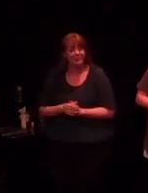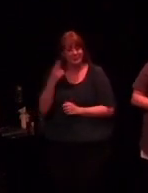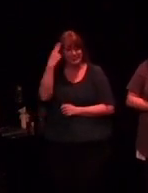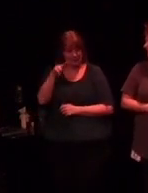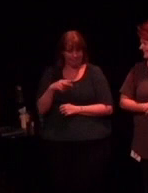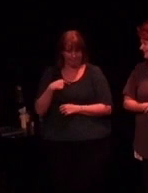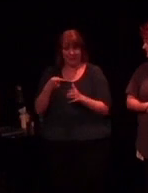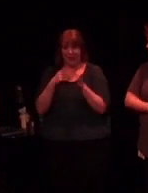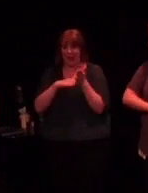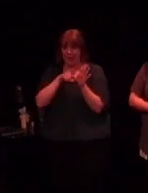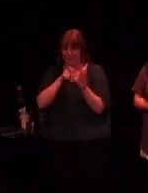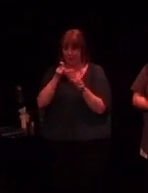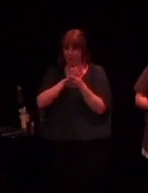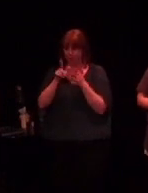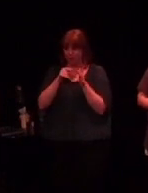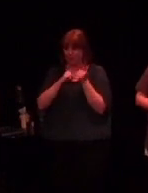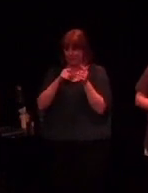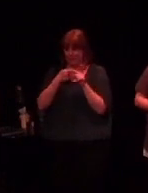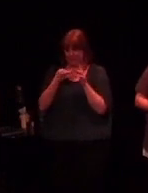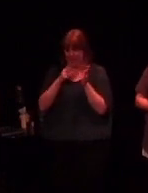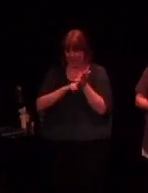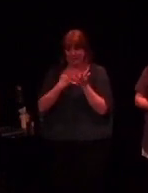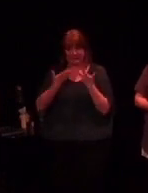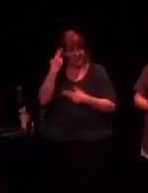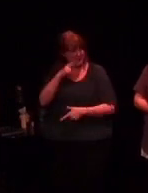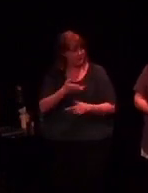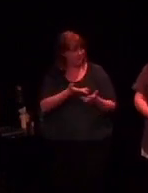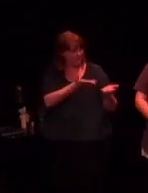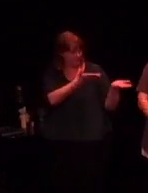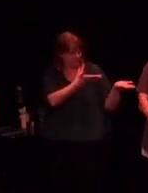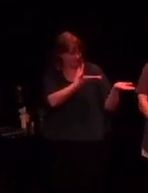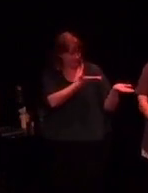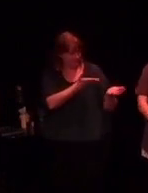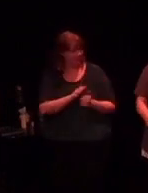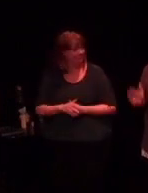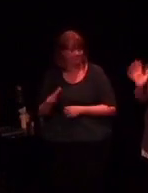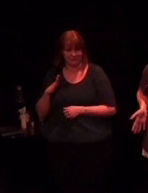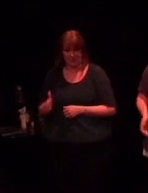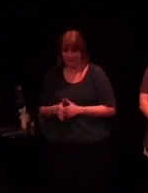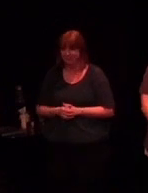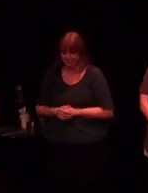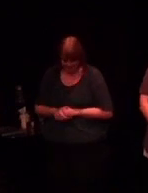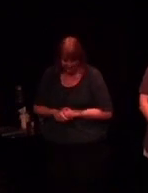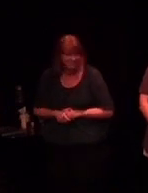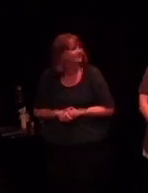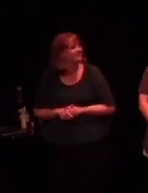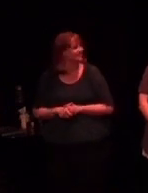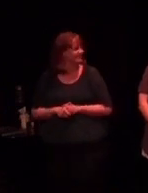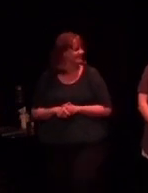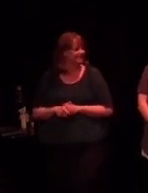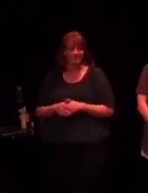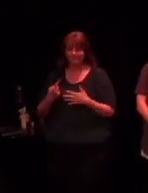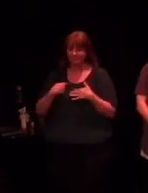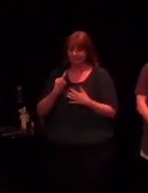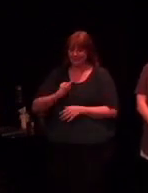My name is Amy Keskin. My sign name is Amy. I'm